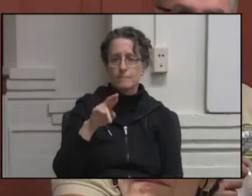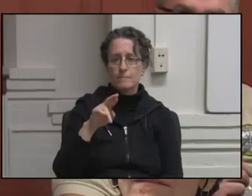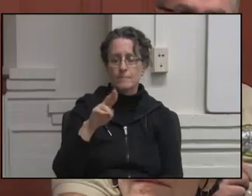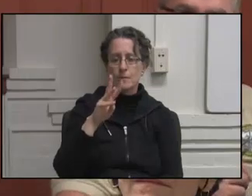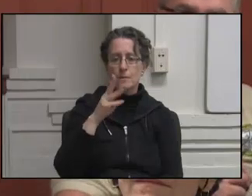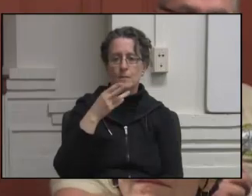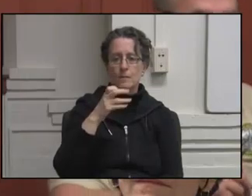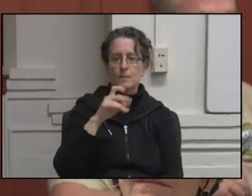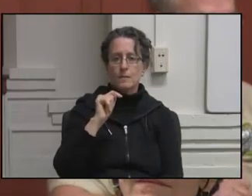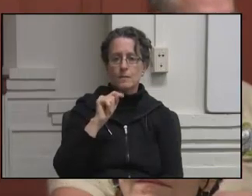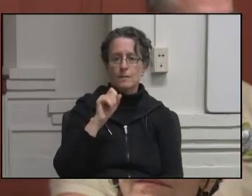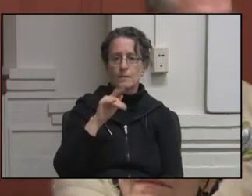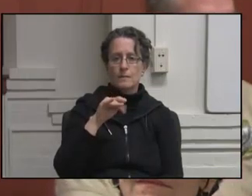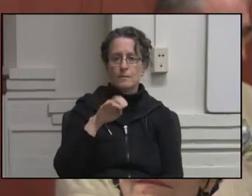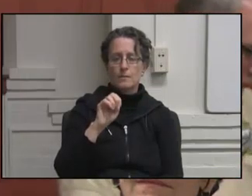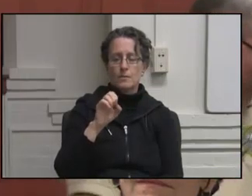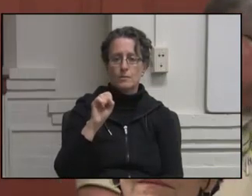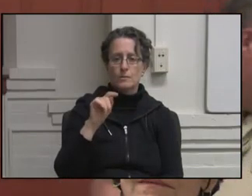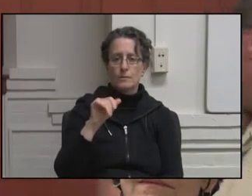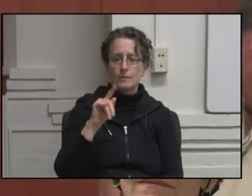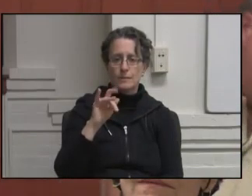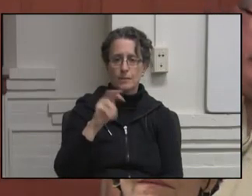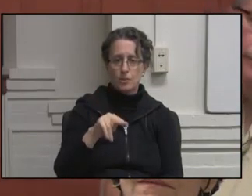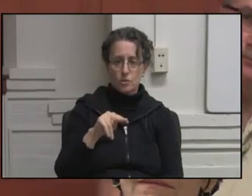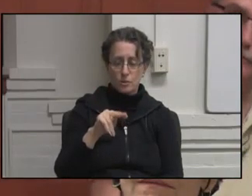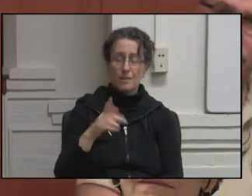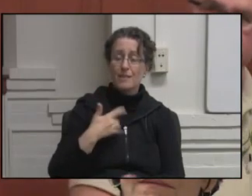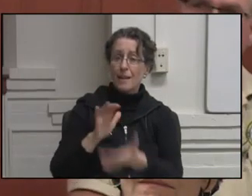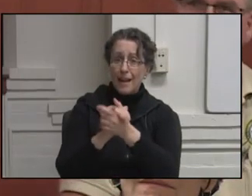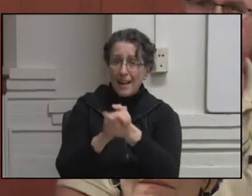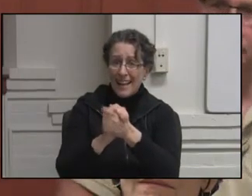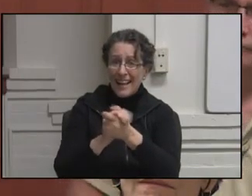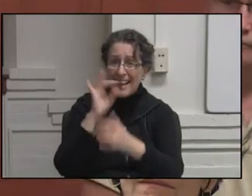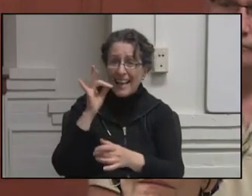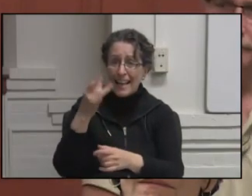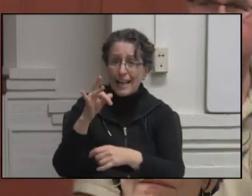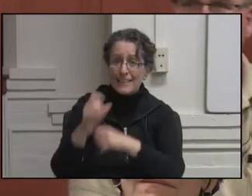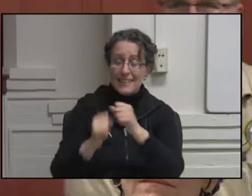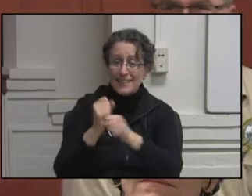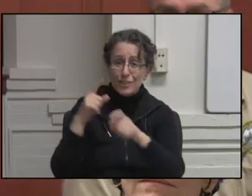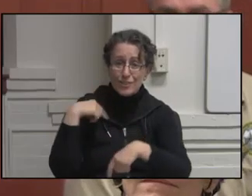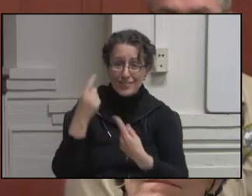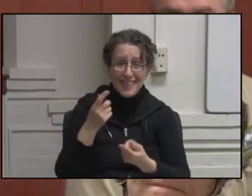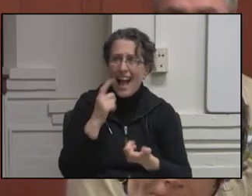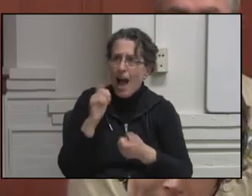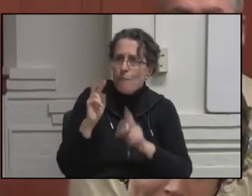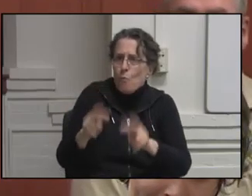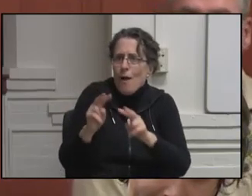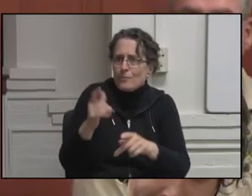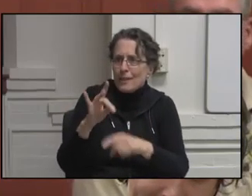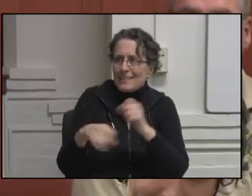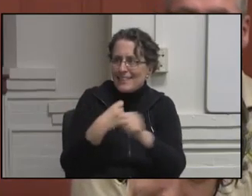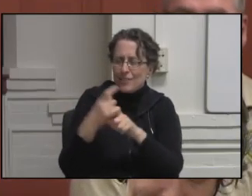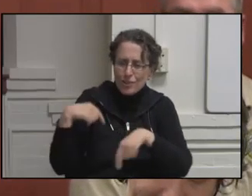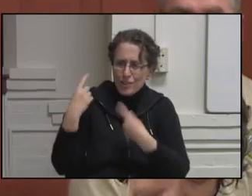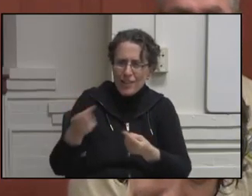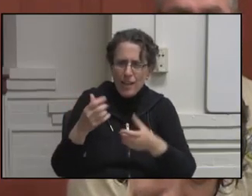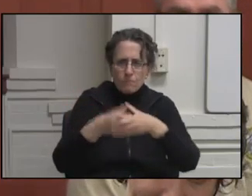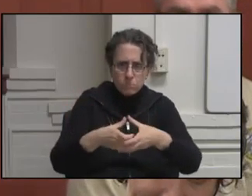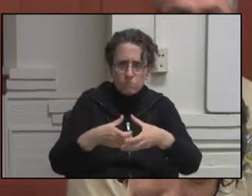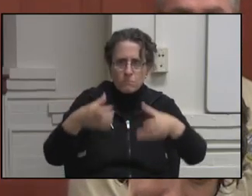Congratulations on 18 years. You know, watched this parade and this whole weekend develop over the years, and it's become